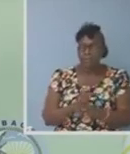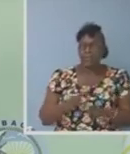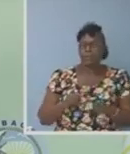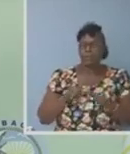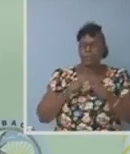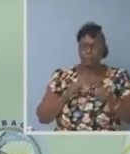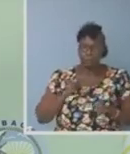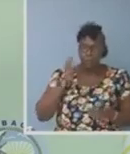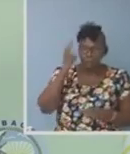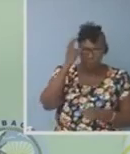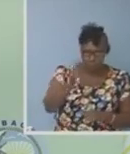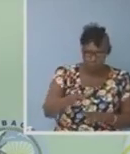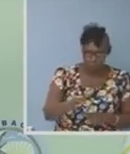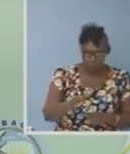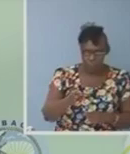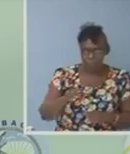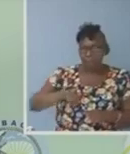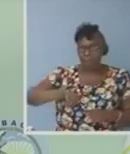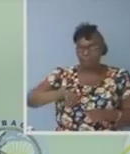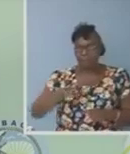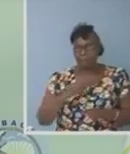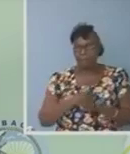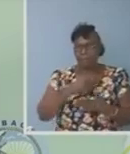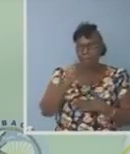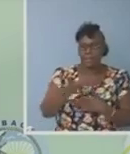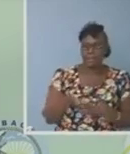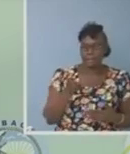next 30 to 60 days.